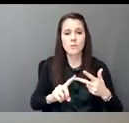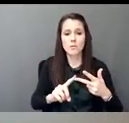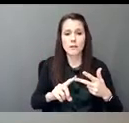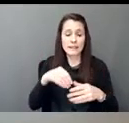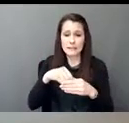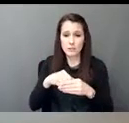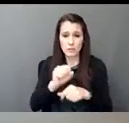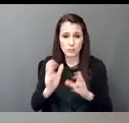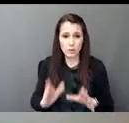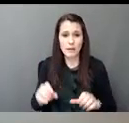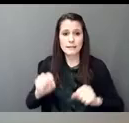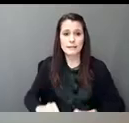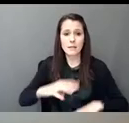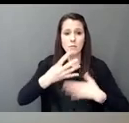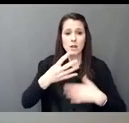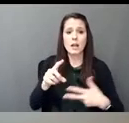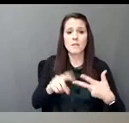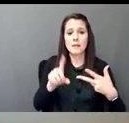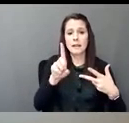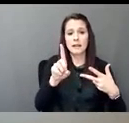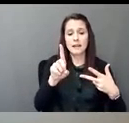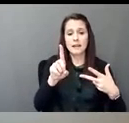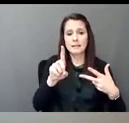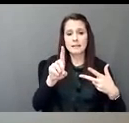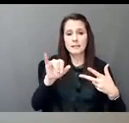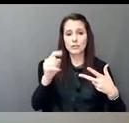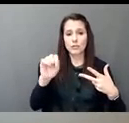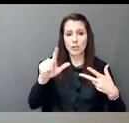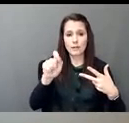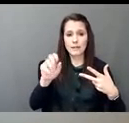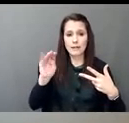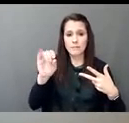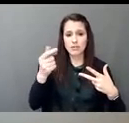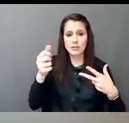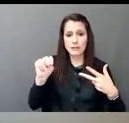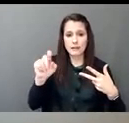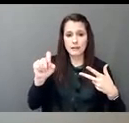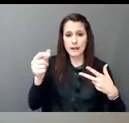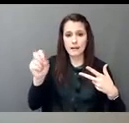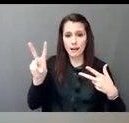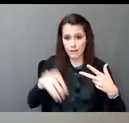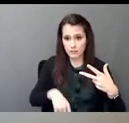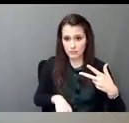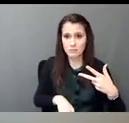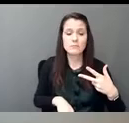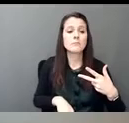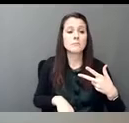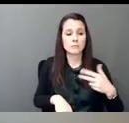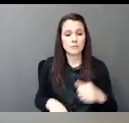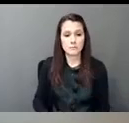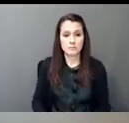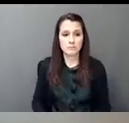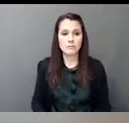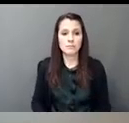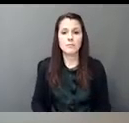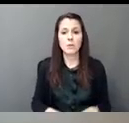go to digital.michigan.gov website on the internal SharePoint site. So also, one thing